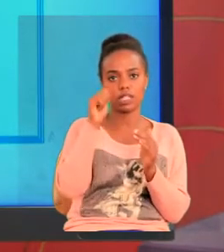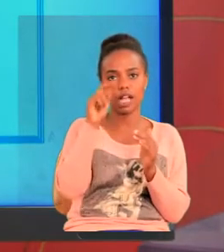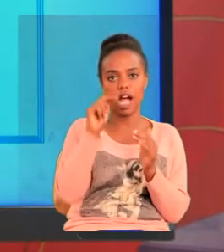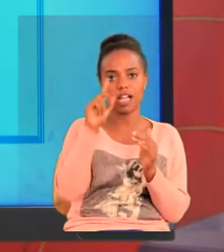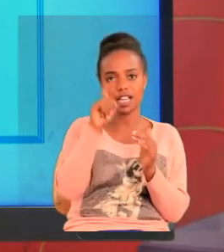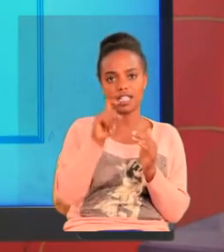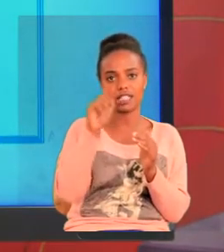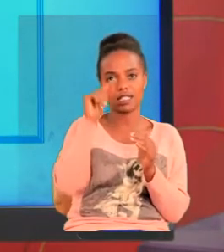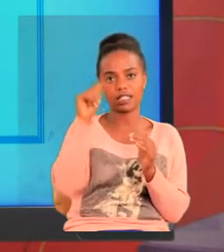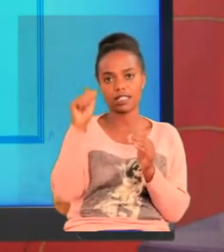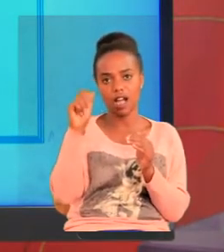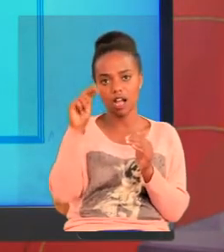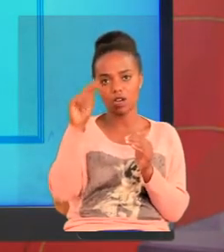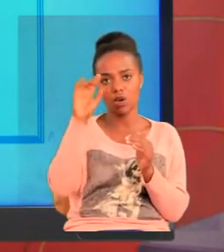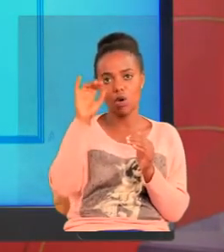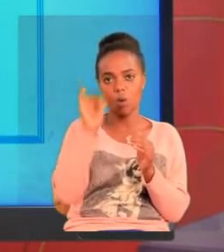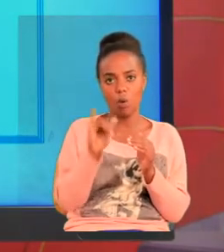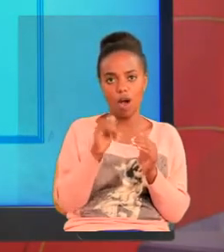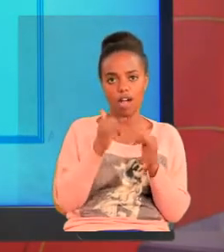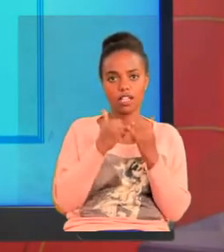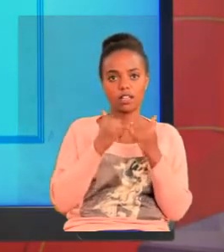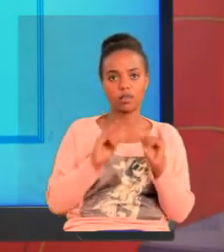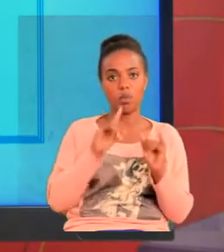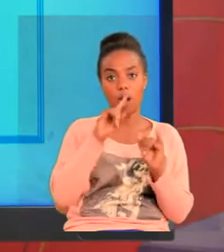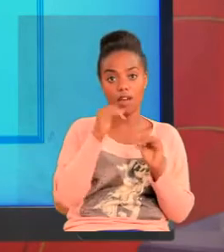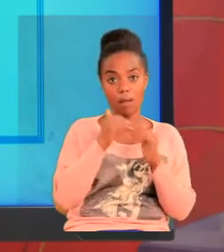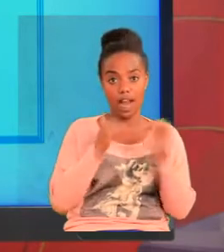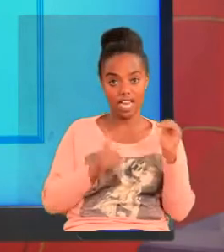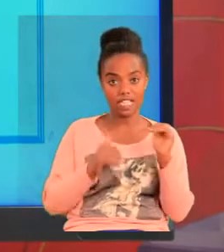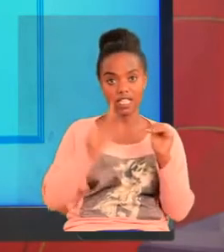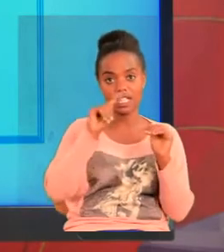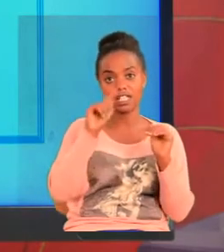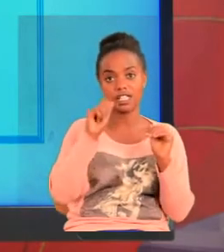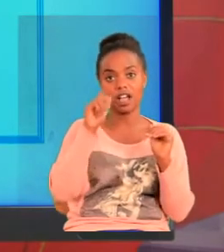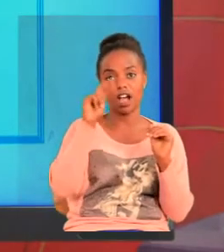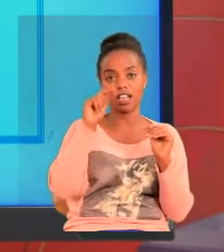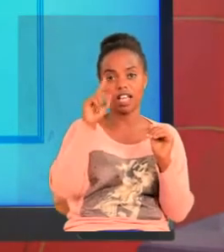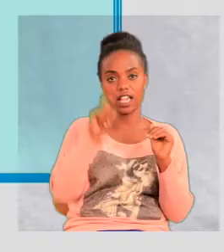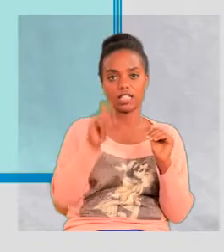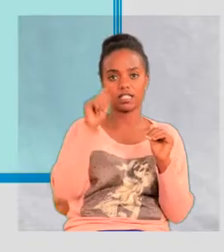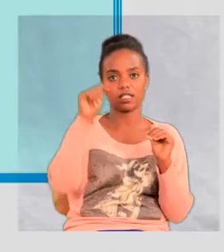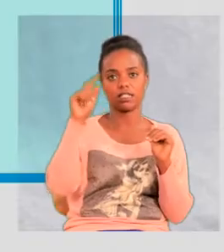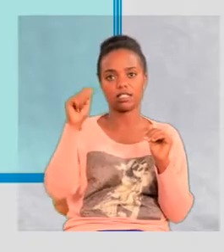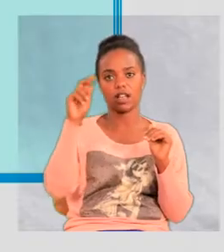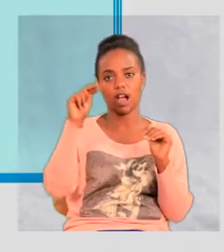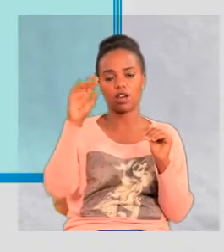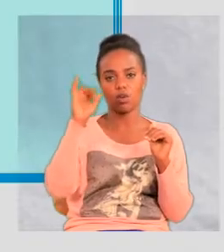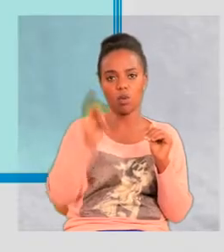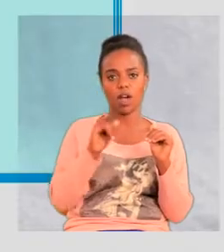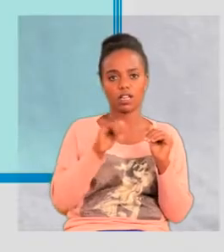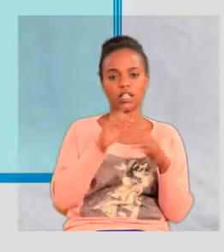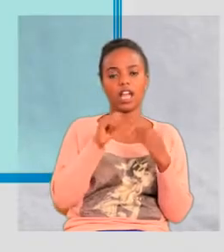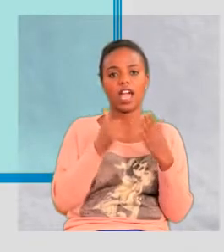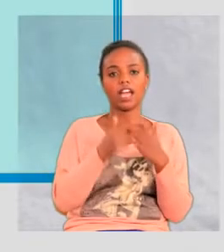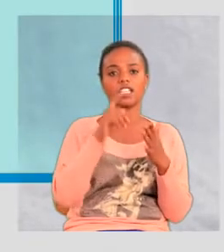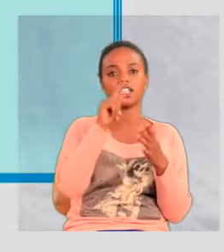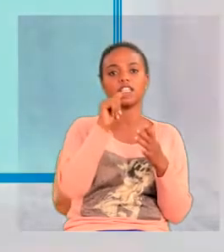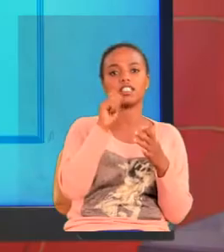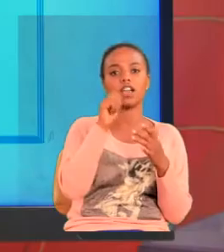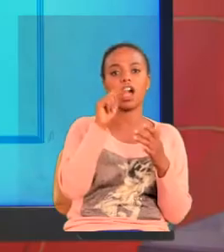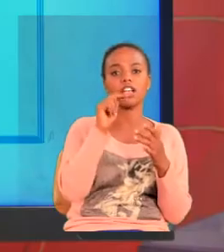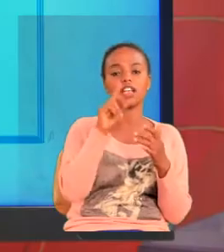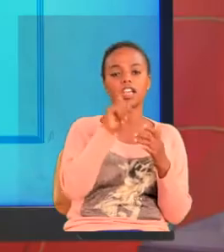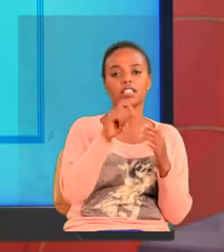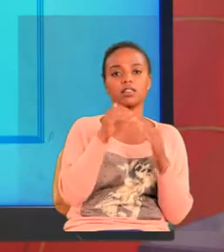by y minus 1 minus tan x tan y. And tan x minus y given by tan x minus tan